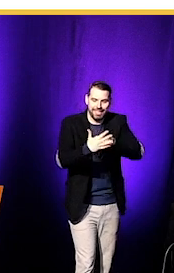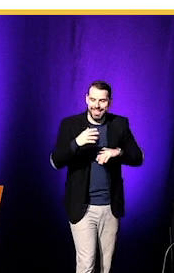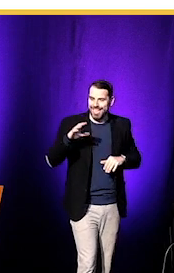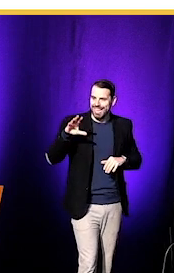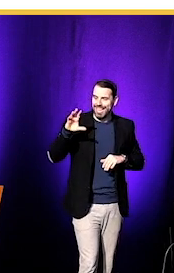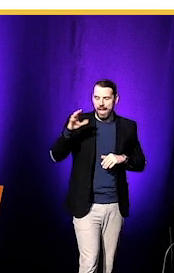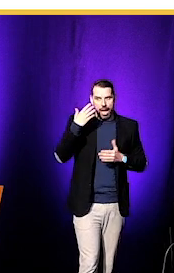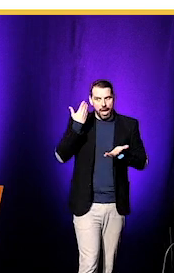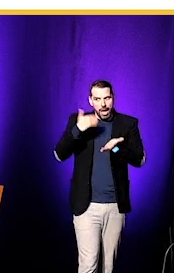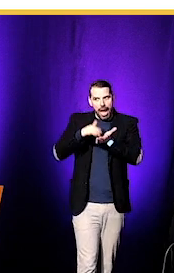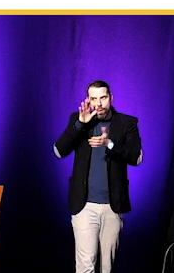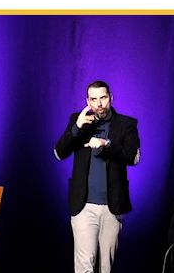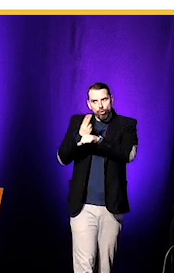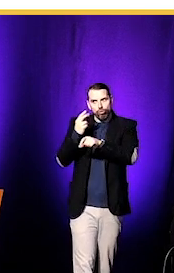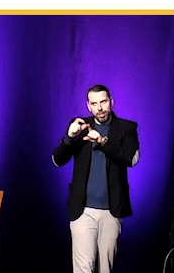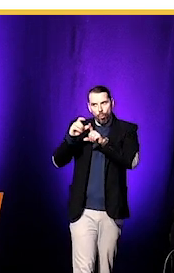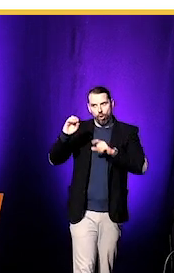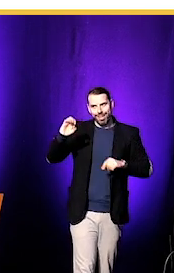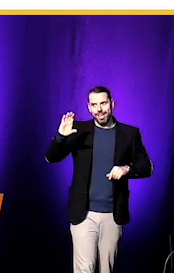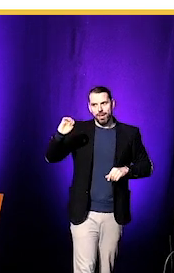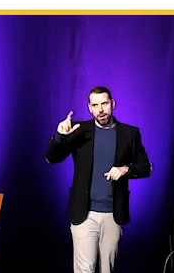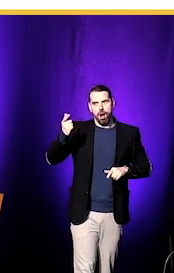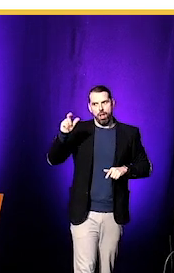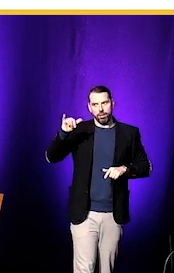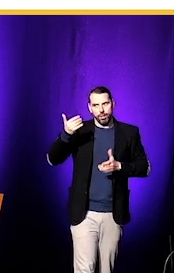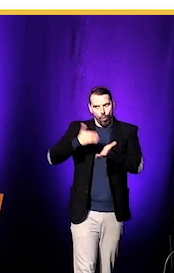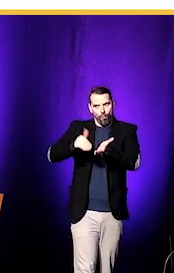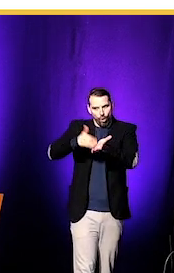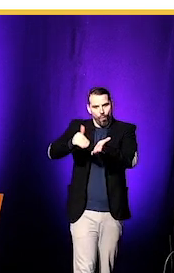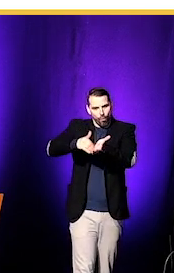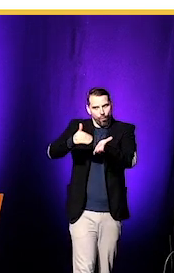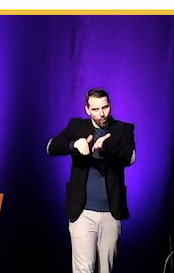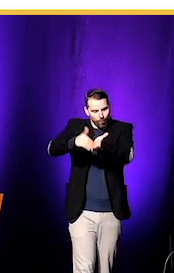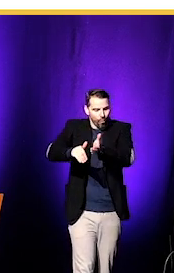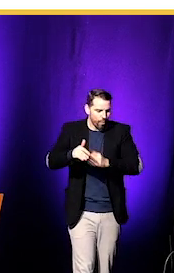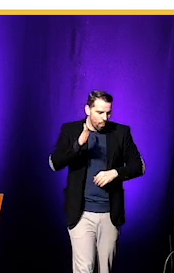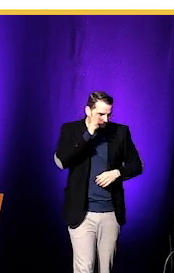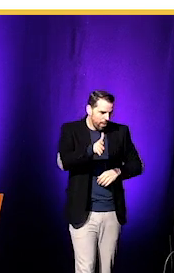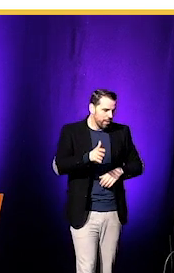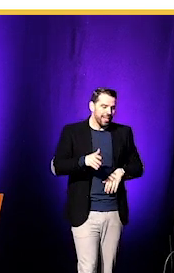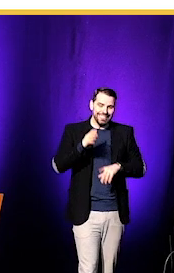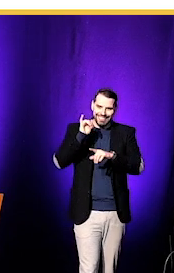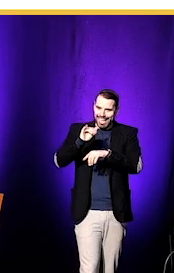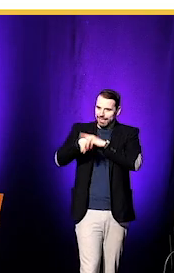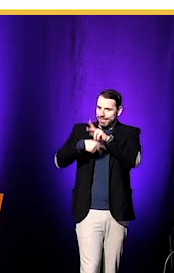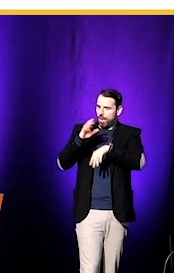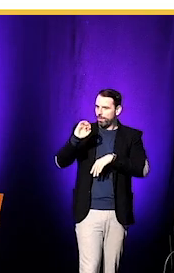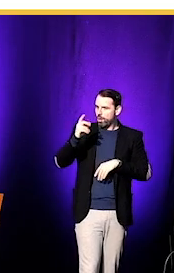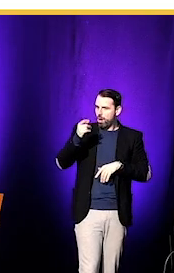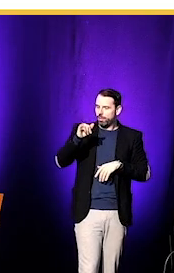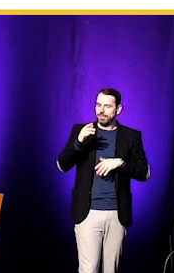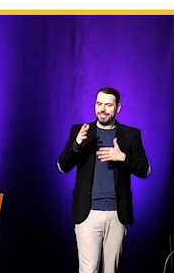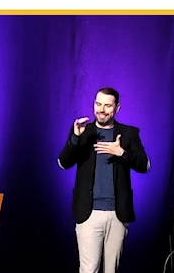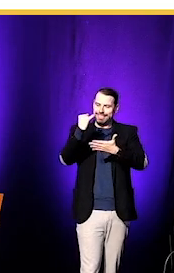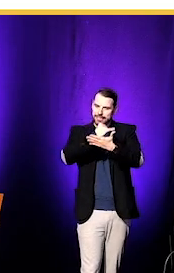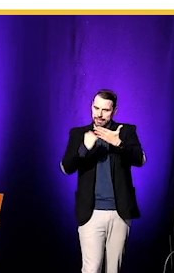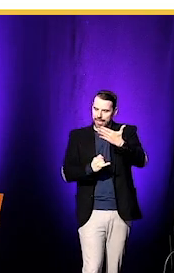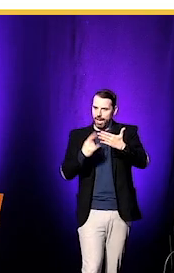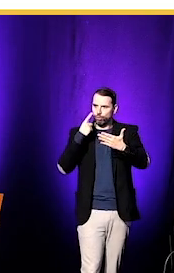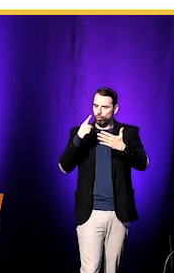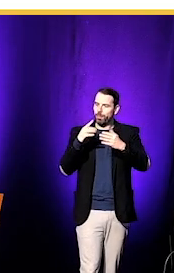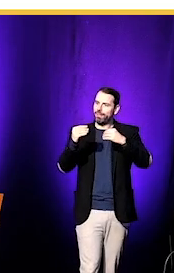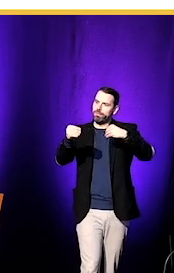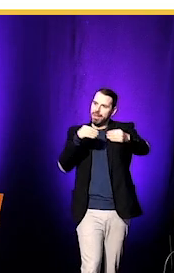using over and over, ecologies that are designed for adaptability and variability. Design features important to the